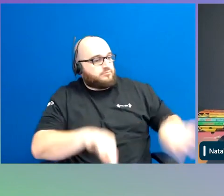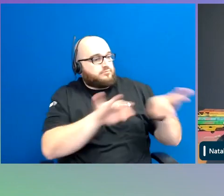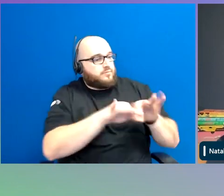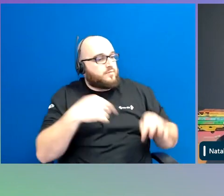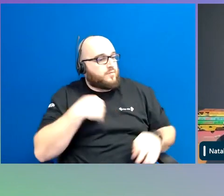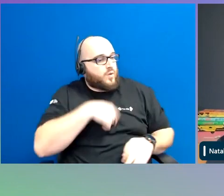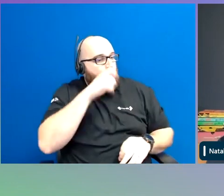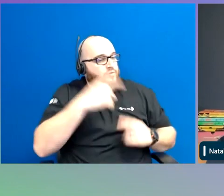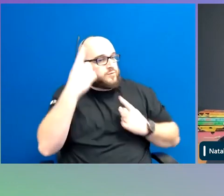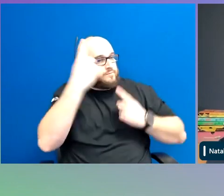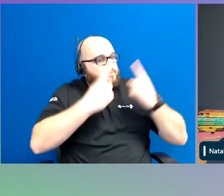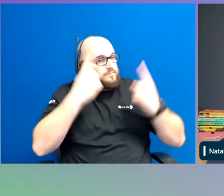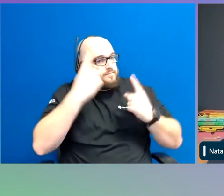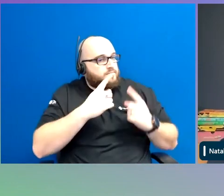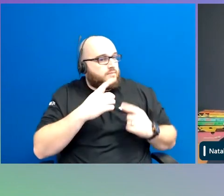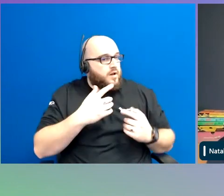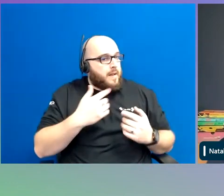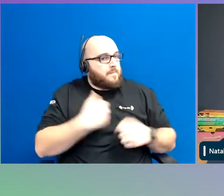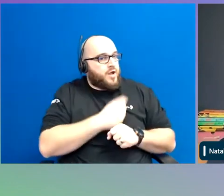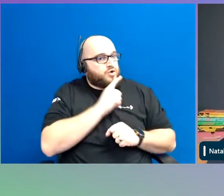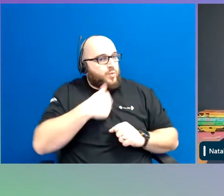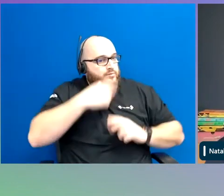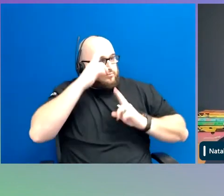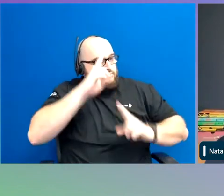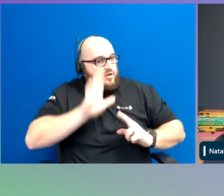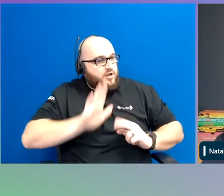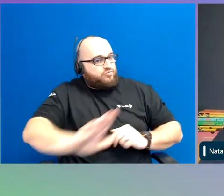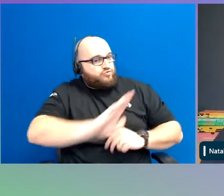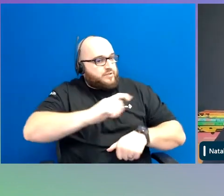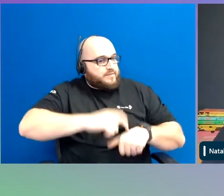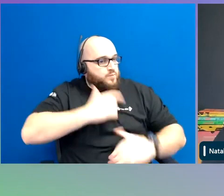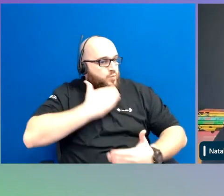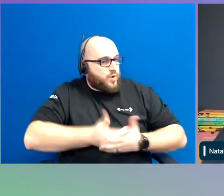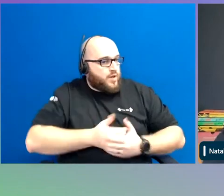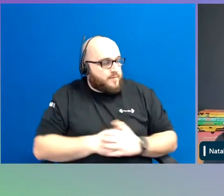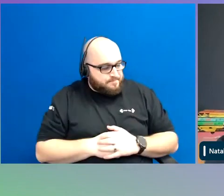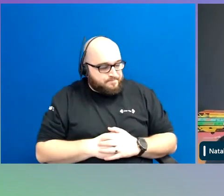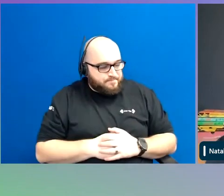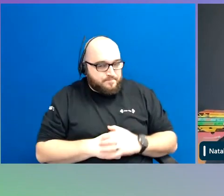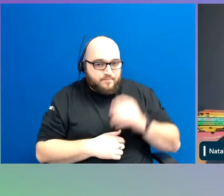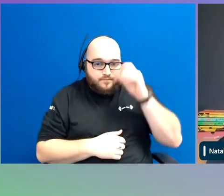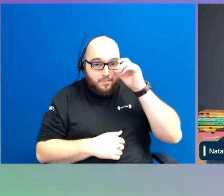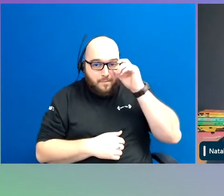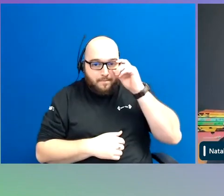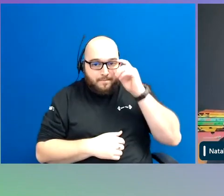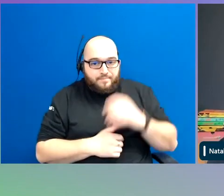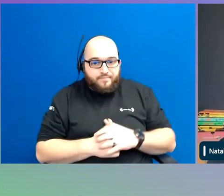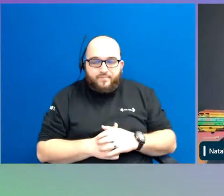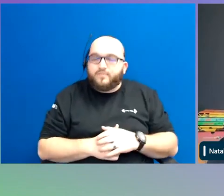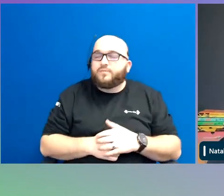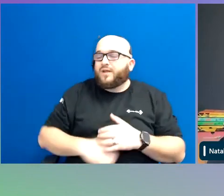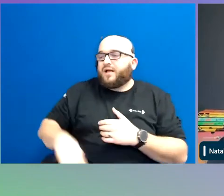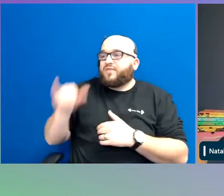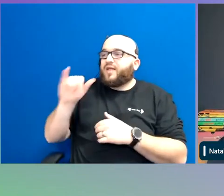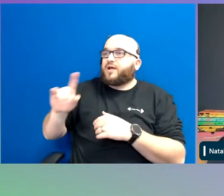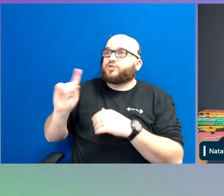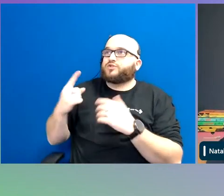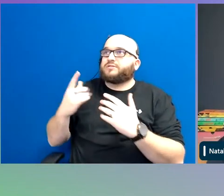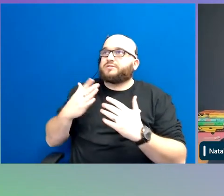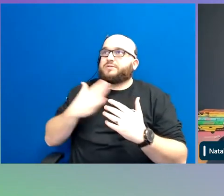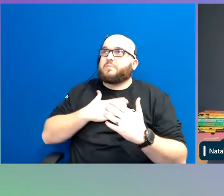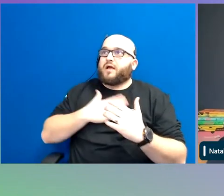being considerate of people's times. Excellent answer, Zoe. I've got another. Oh, sorry, please. That's just kind of the tone I go into